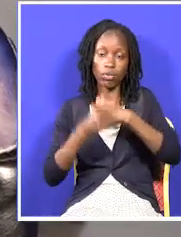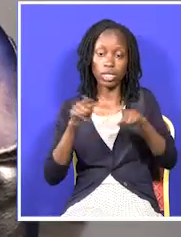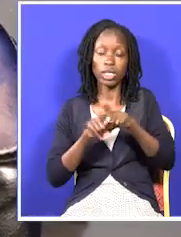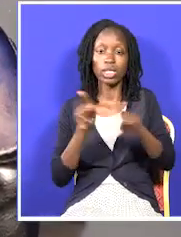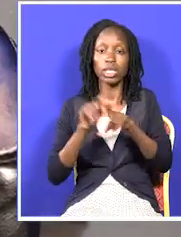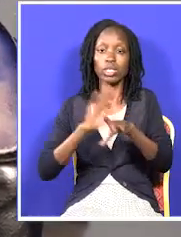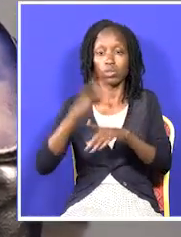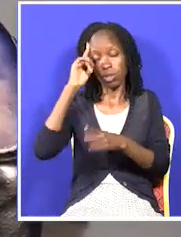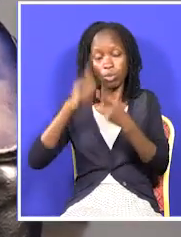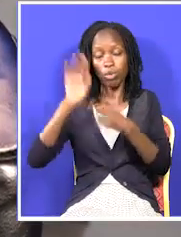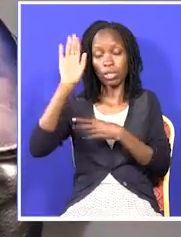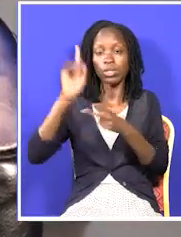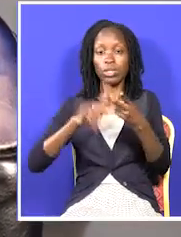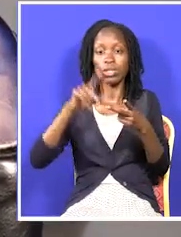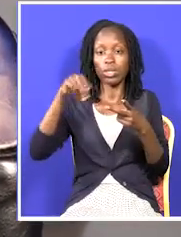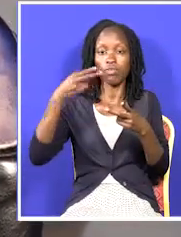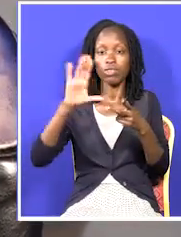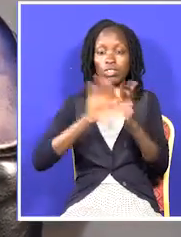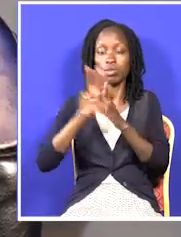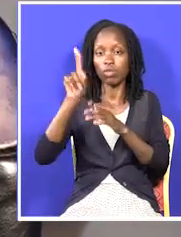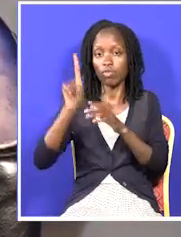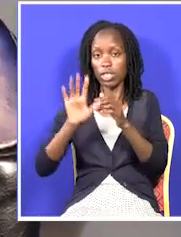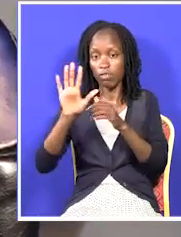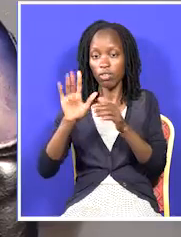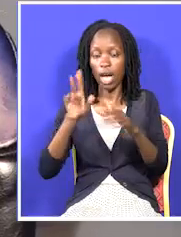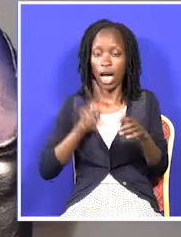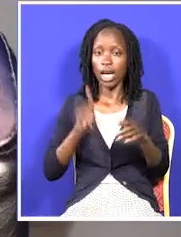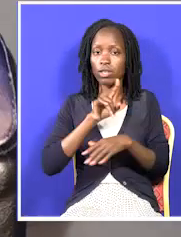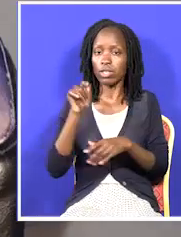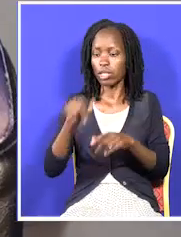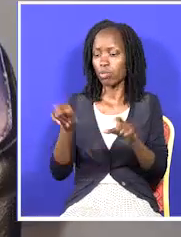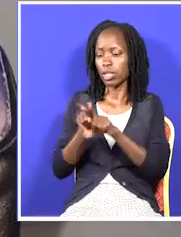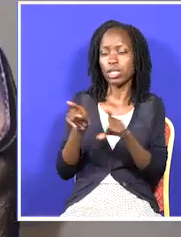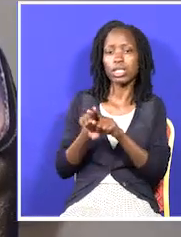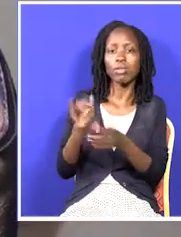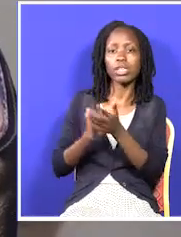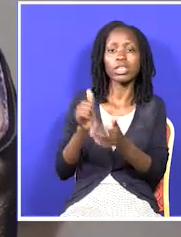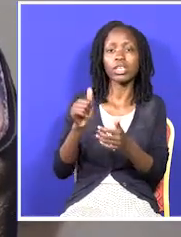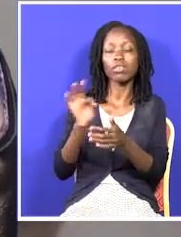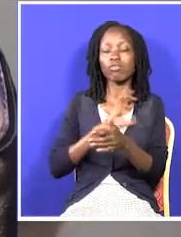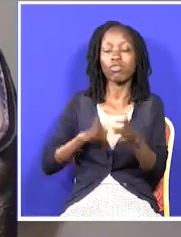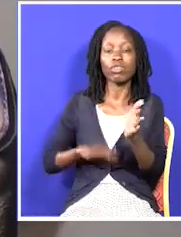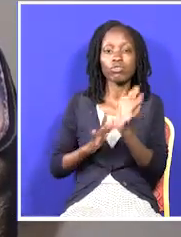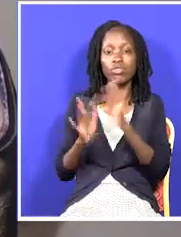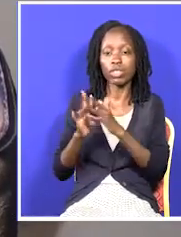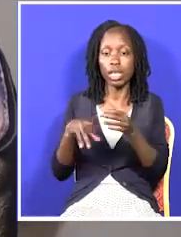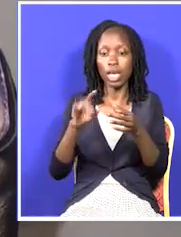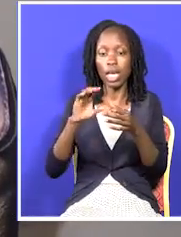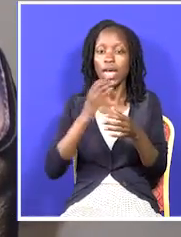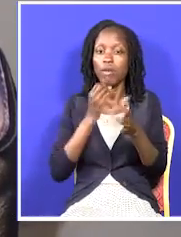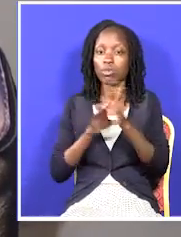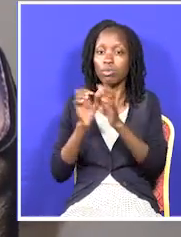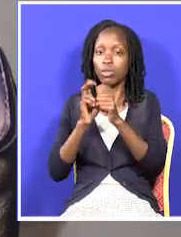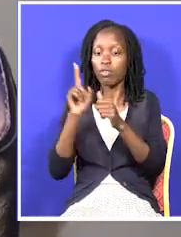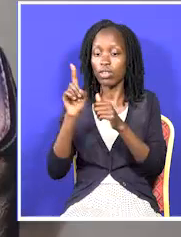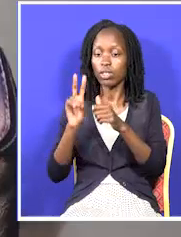to his good purpose. Philippians chapter 2, verse 5. Your attitude should be the same as that of Christ Jesus. And Hebrews chapter 12, verse